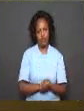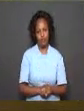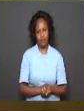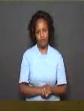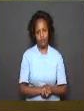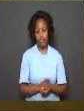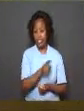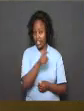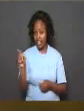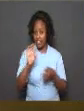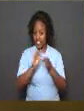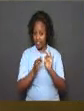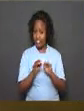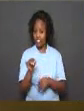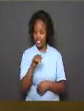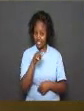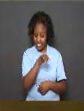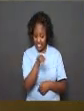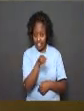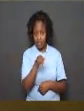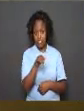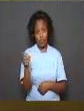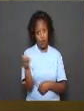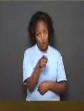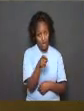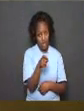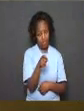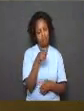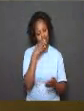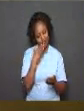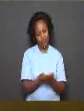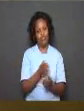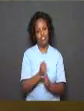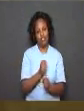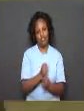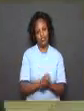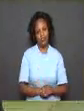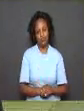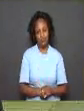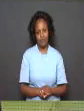If your definitions were similar to these, students, good work.